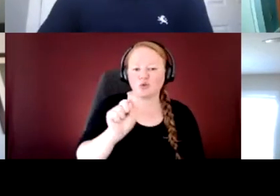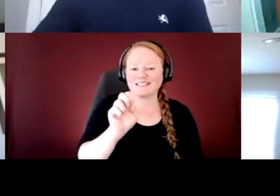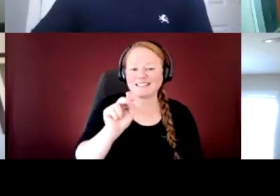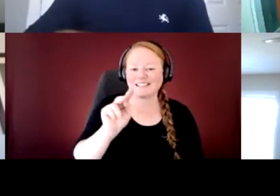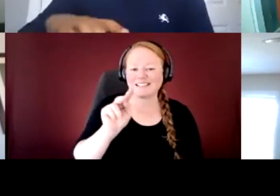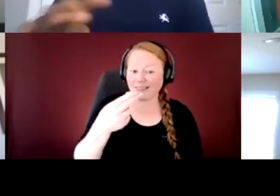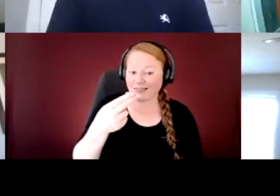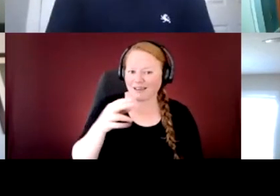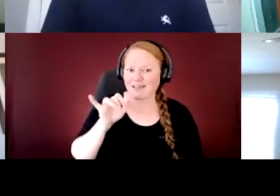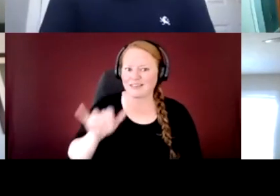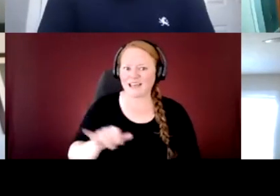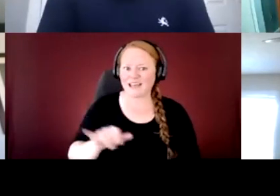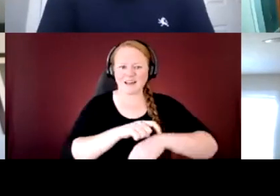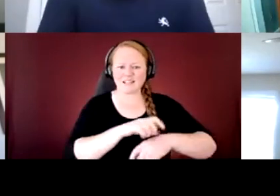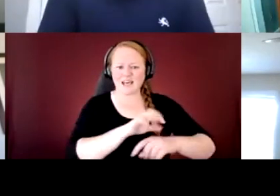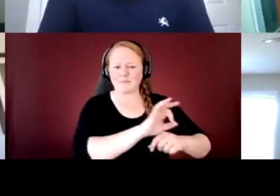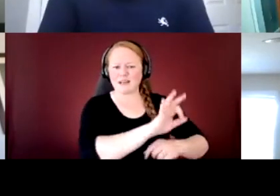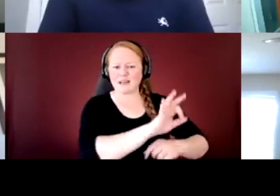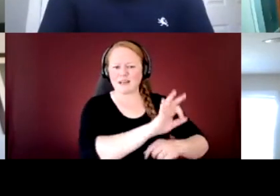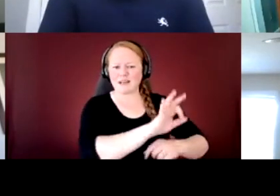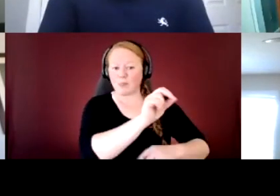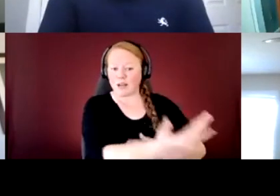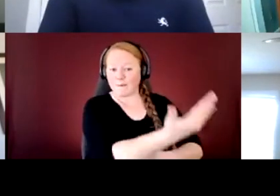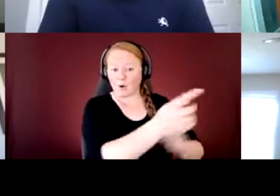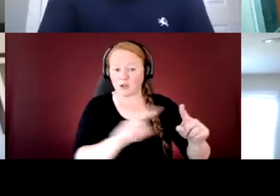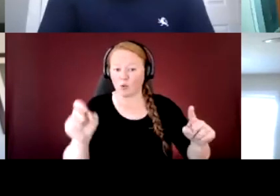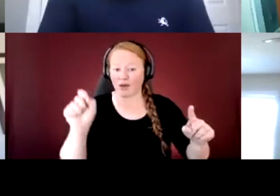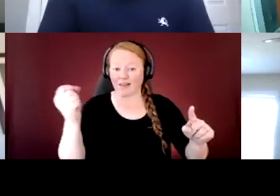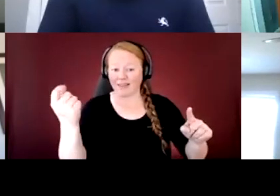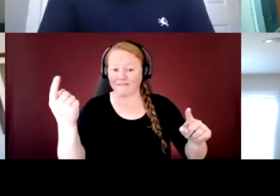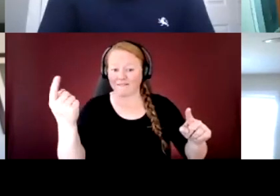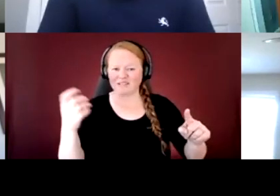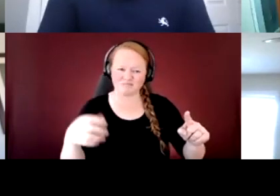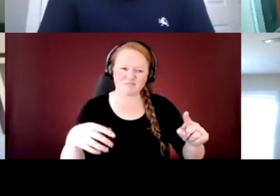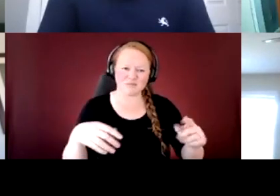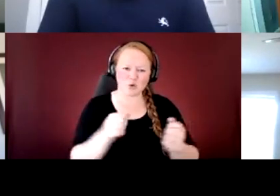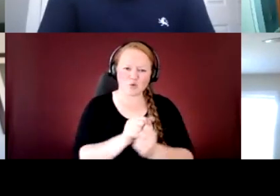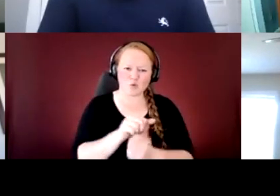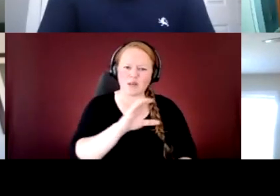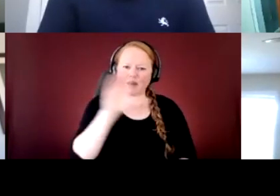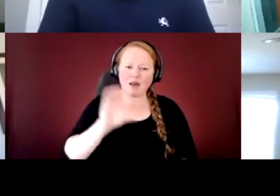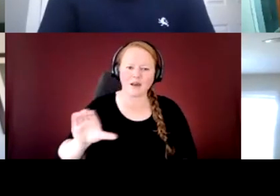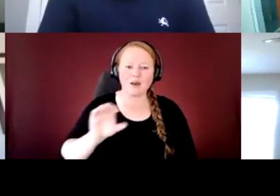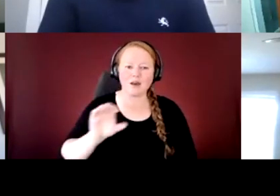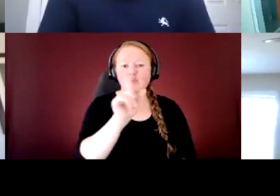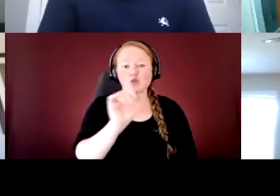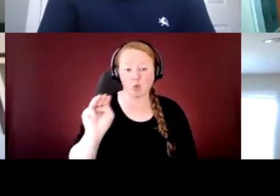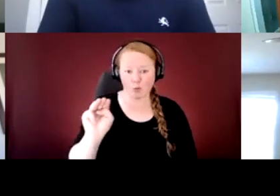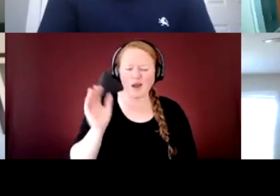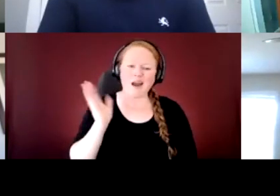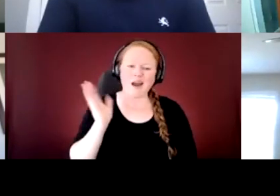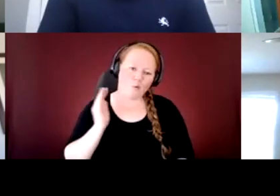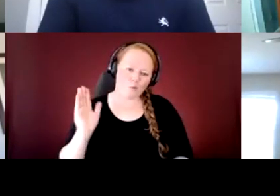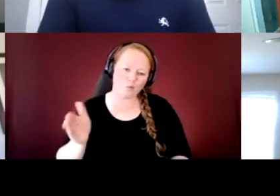via Zoom. And again, we'll probably have a second training session during the weekday evening. So far,